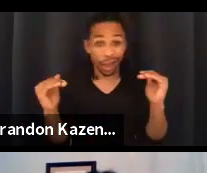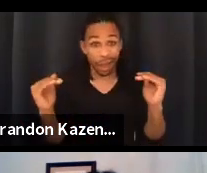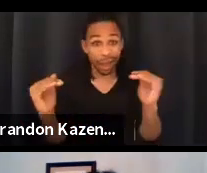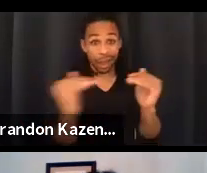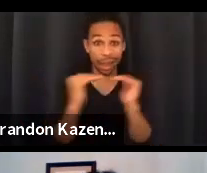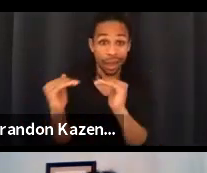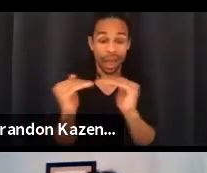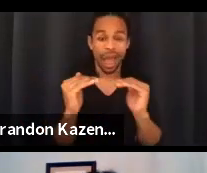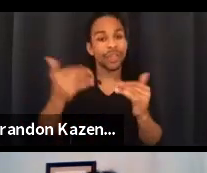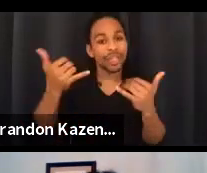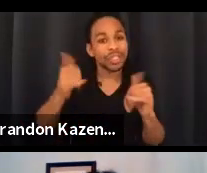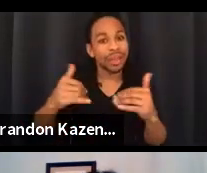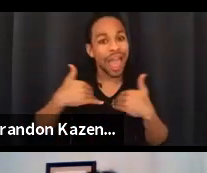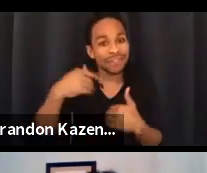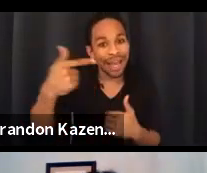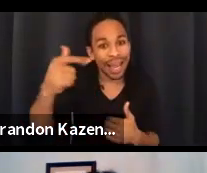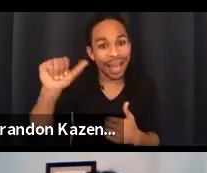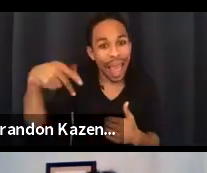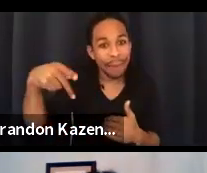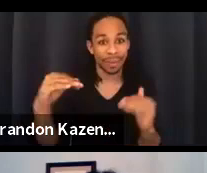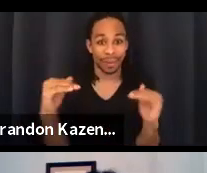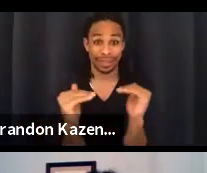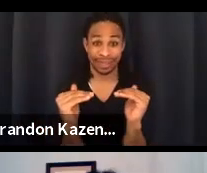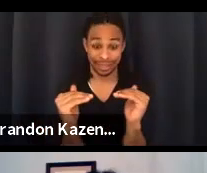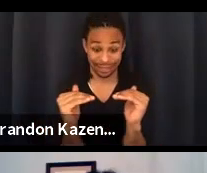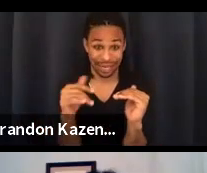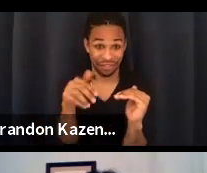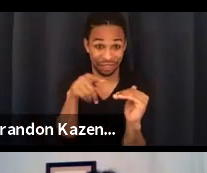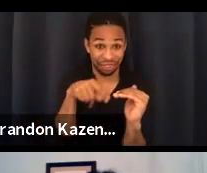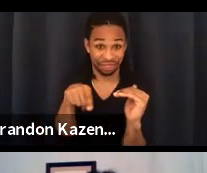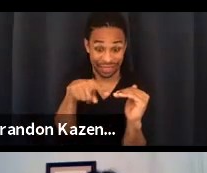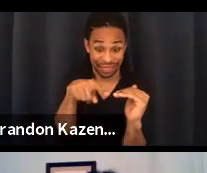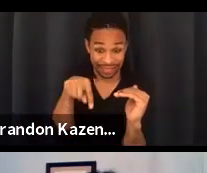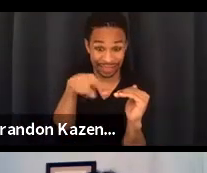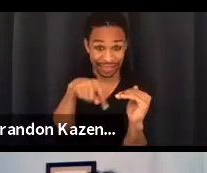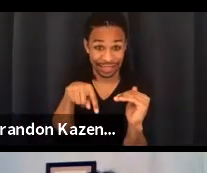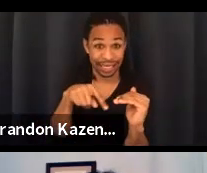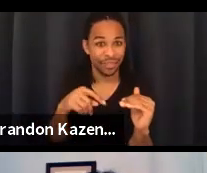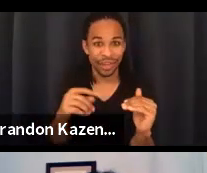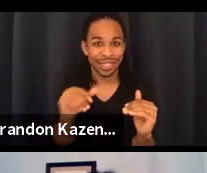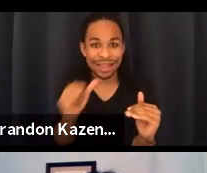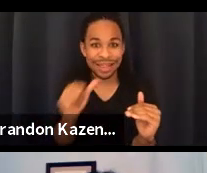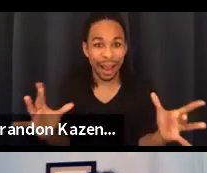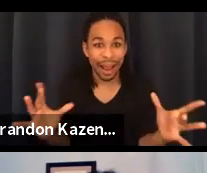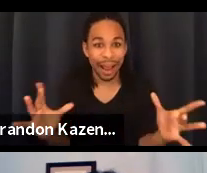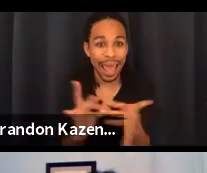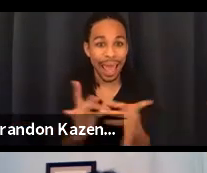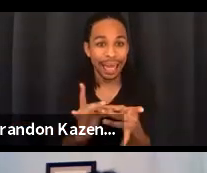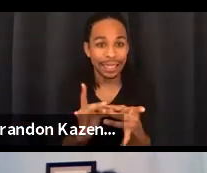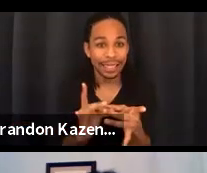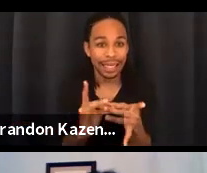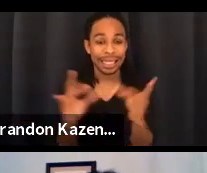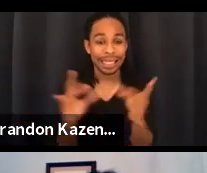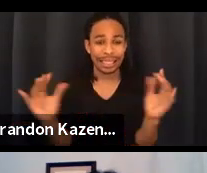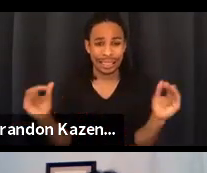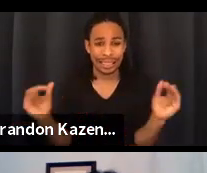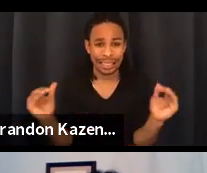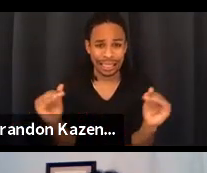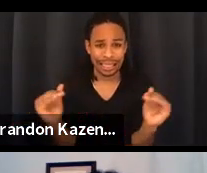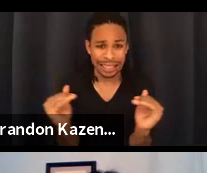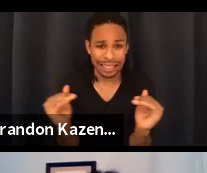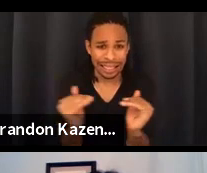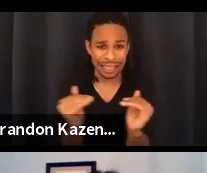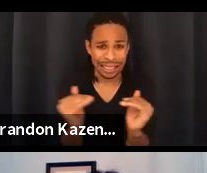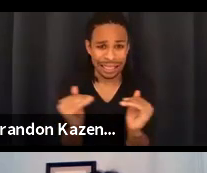of a disconnect. And I'm just speaking on a more mental, emotional, and psychological health approach